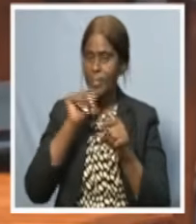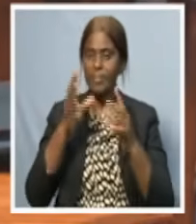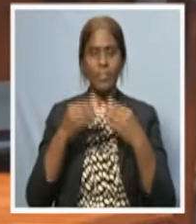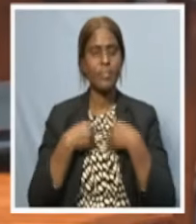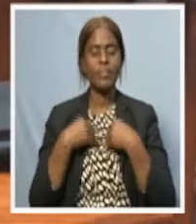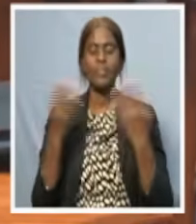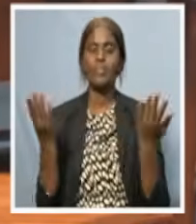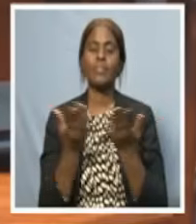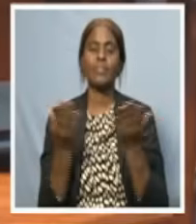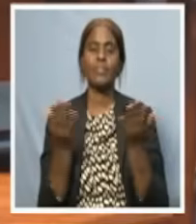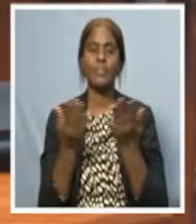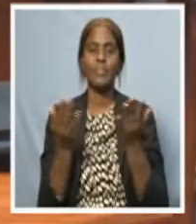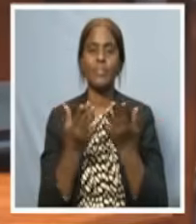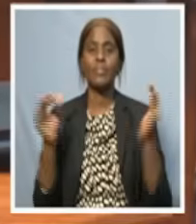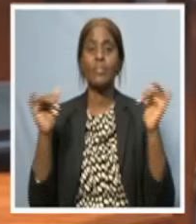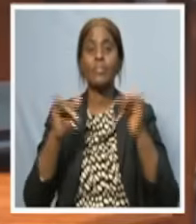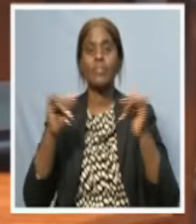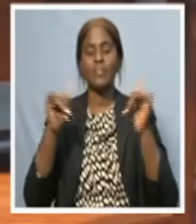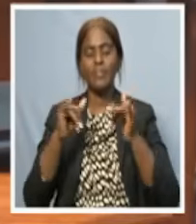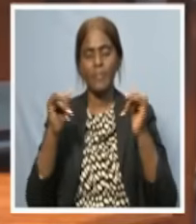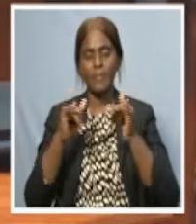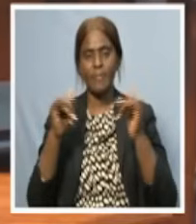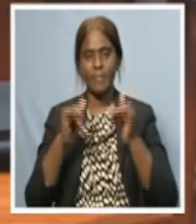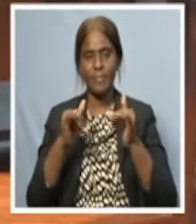not admissible.